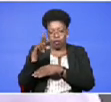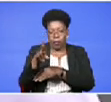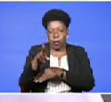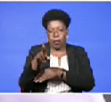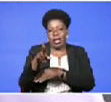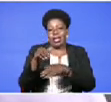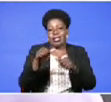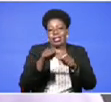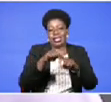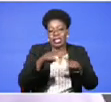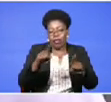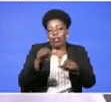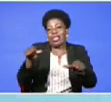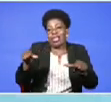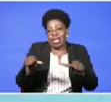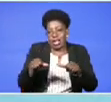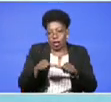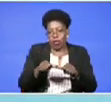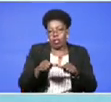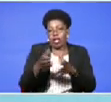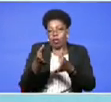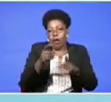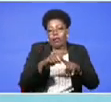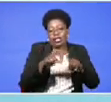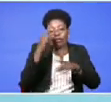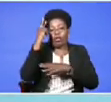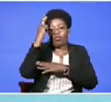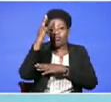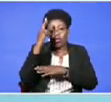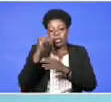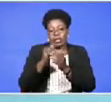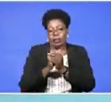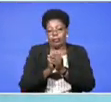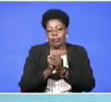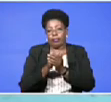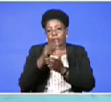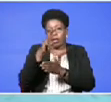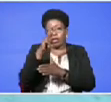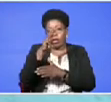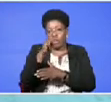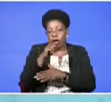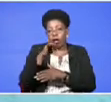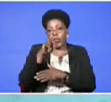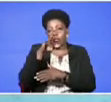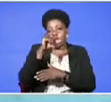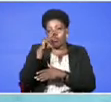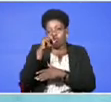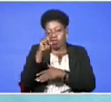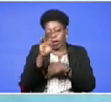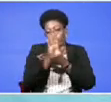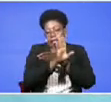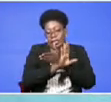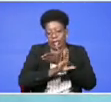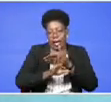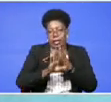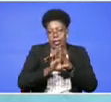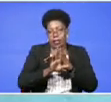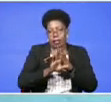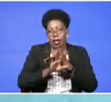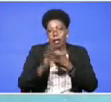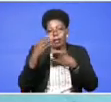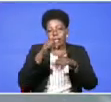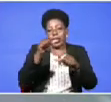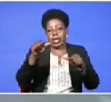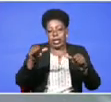of areas for a lot of different reasons. Marine protected areas currently guard 10% of Bahamian coast and areas, but